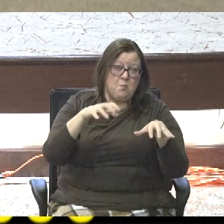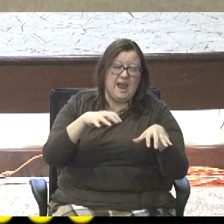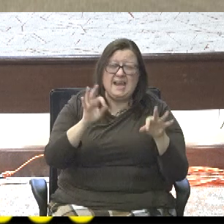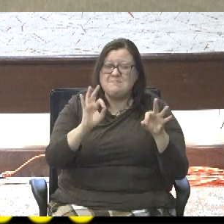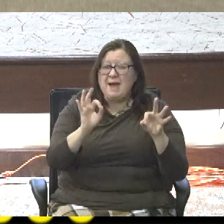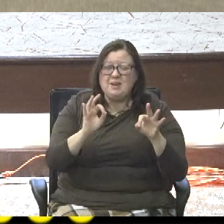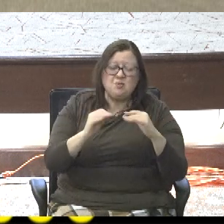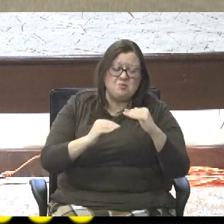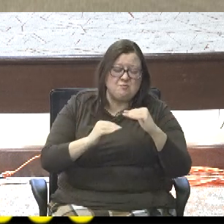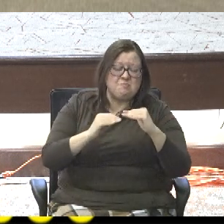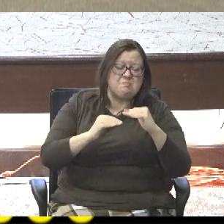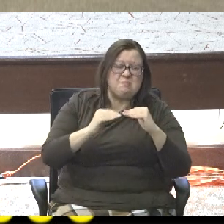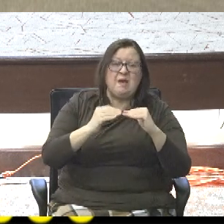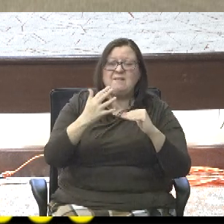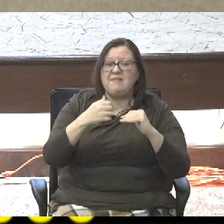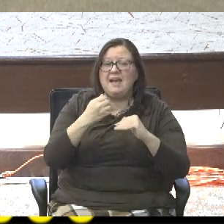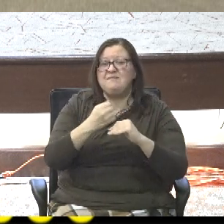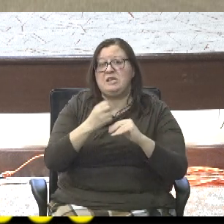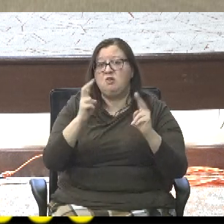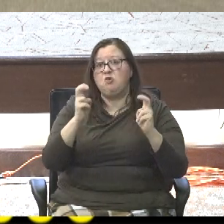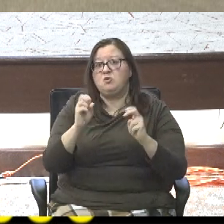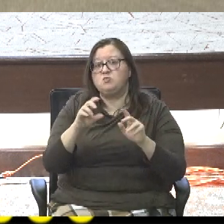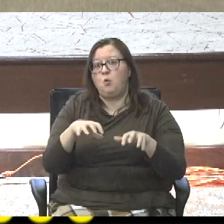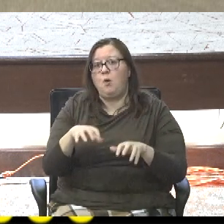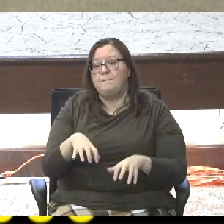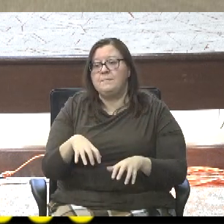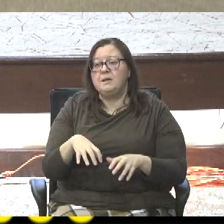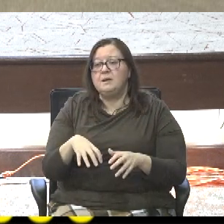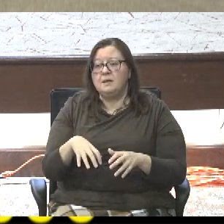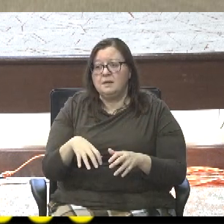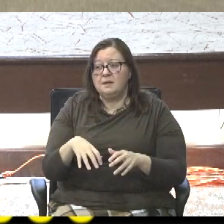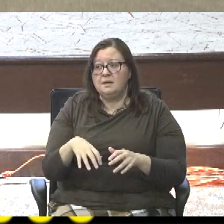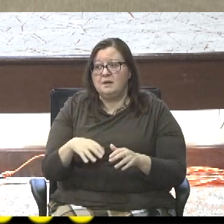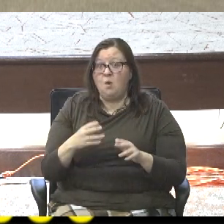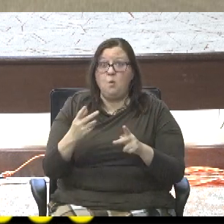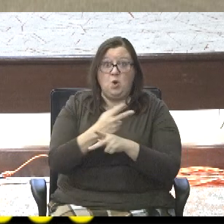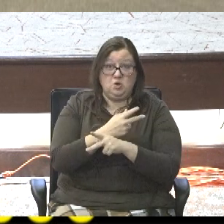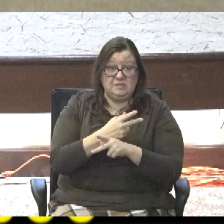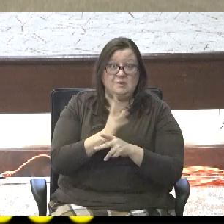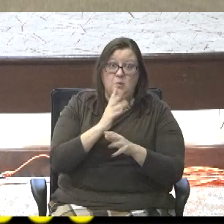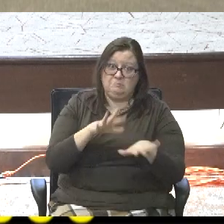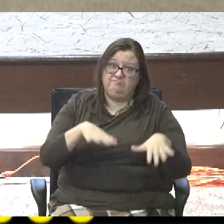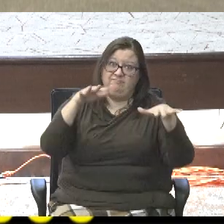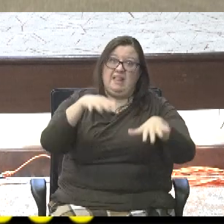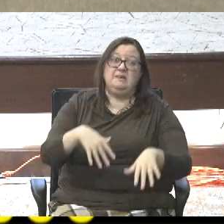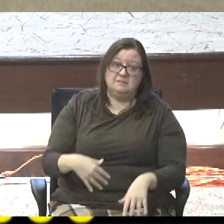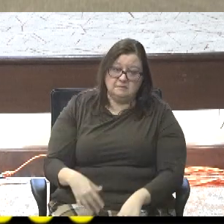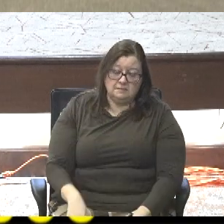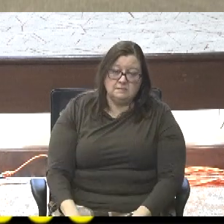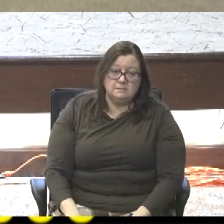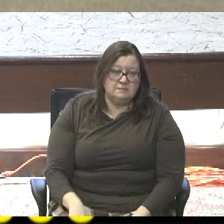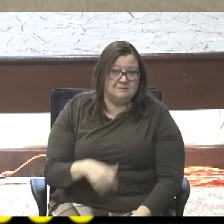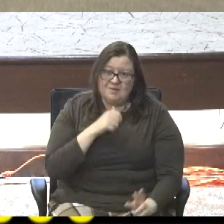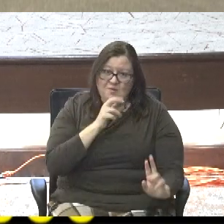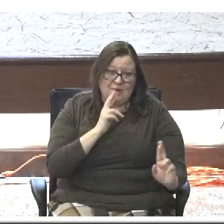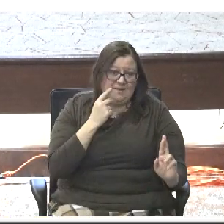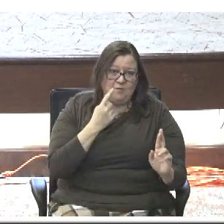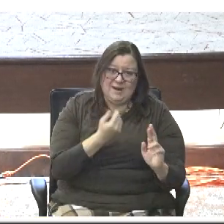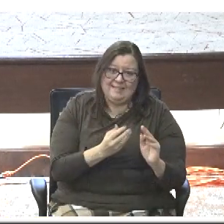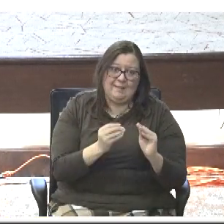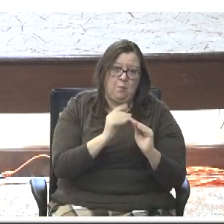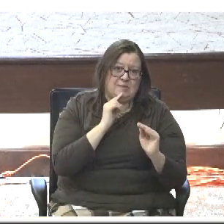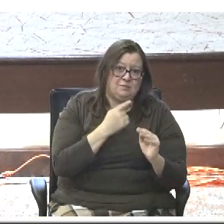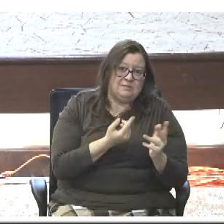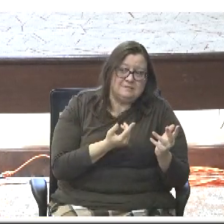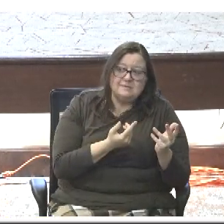what's defined as a 5-year storm, you're subjected to having flooding like this. The next slide is a pretty